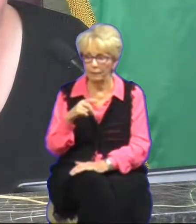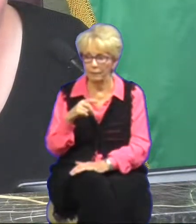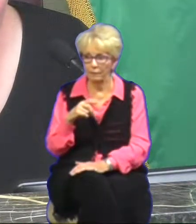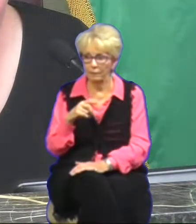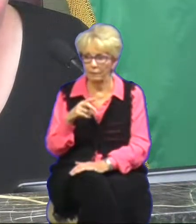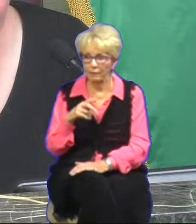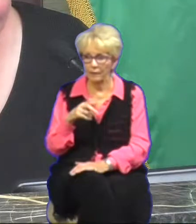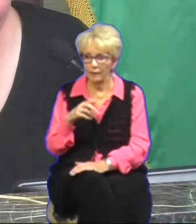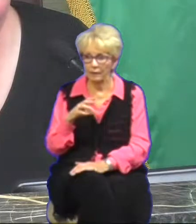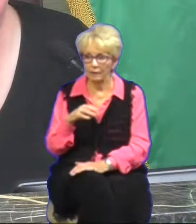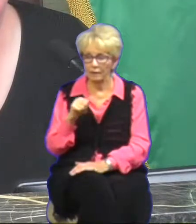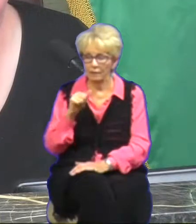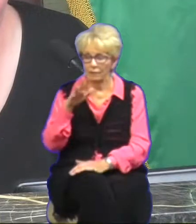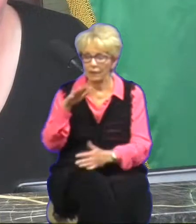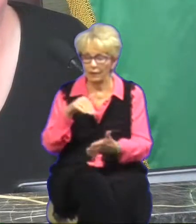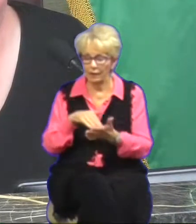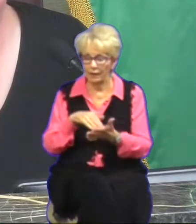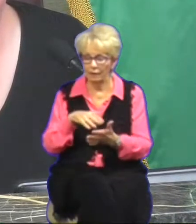two amounts are